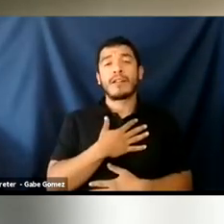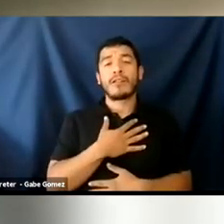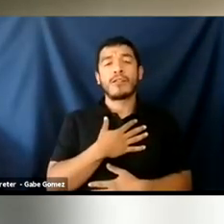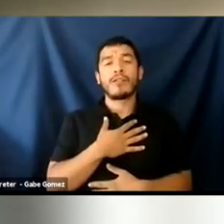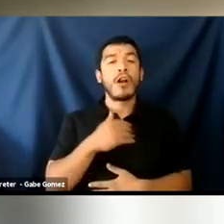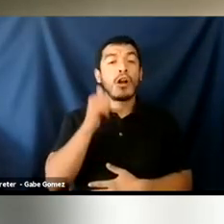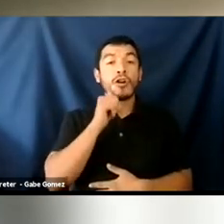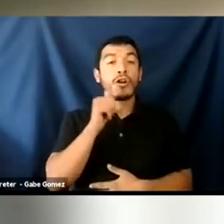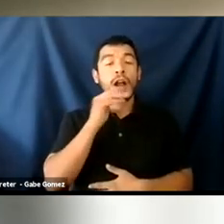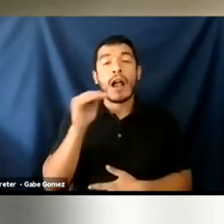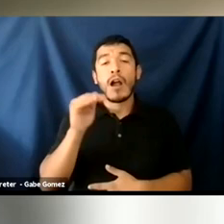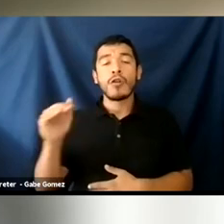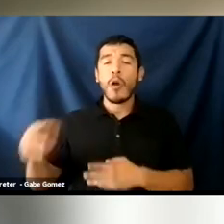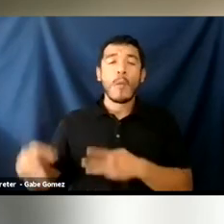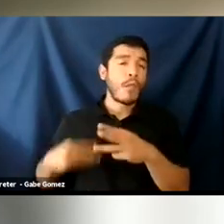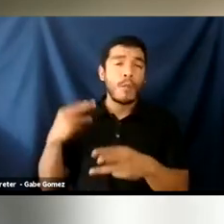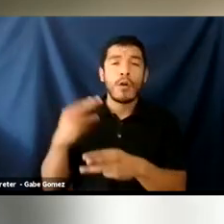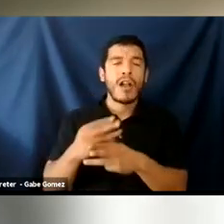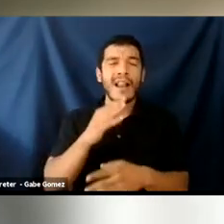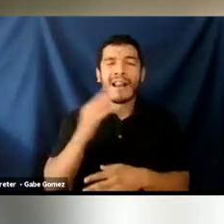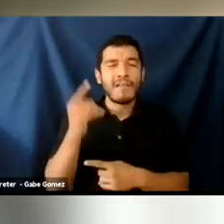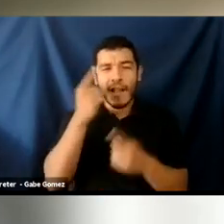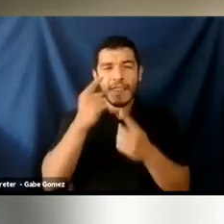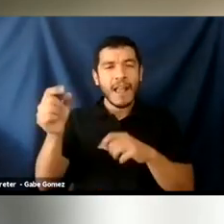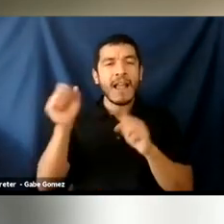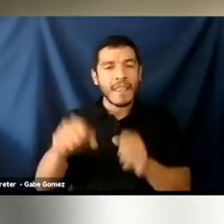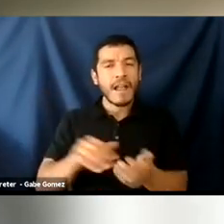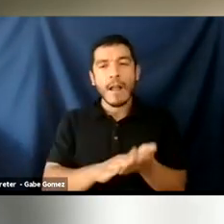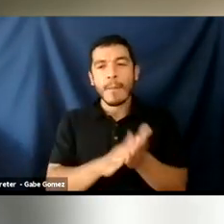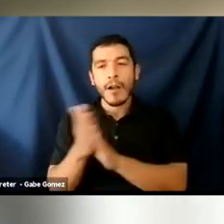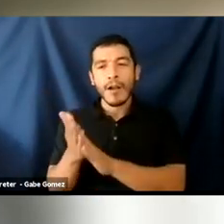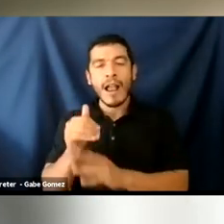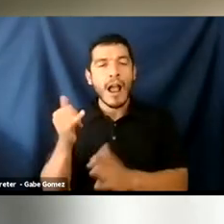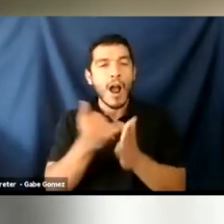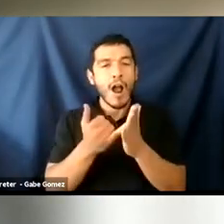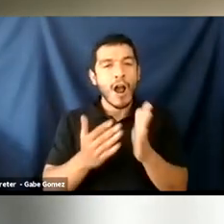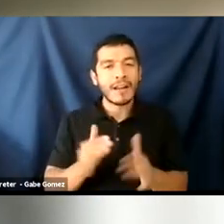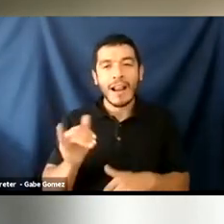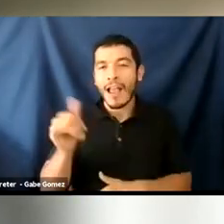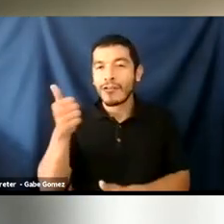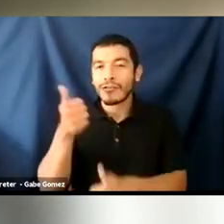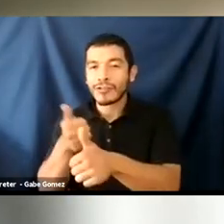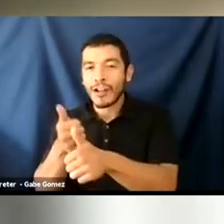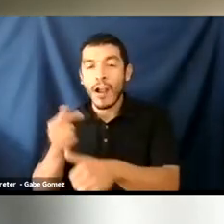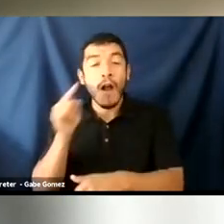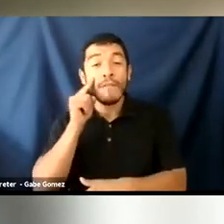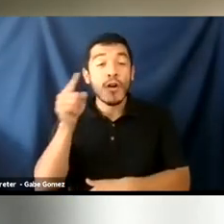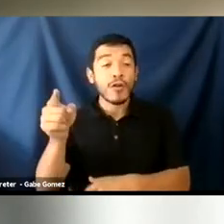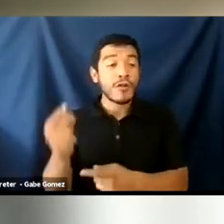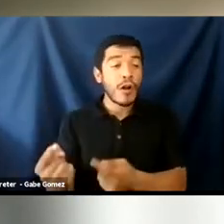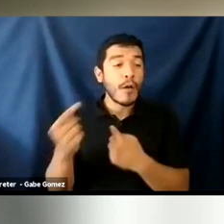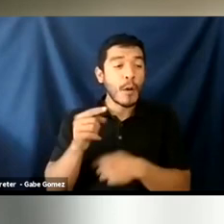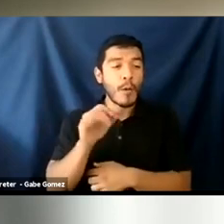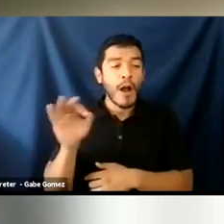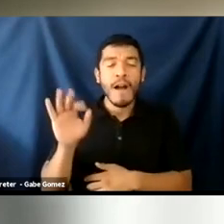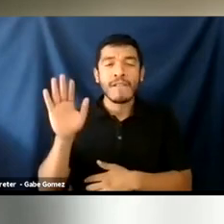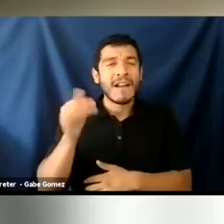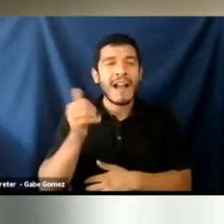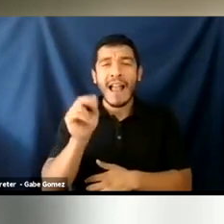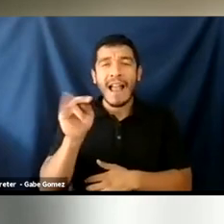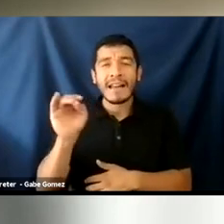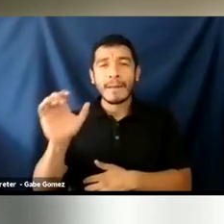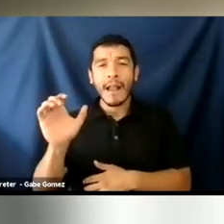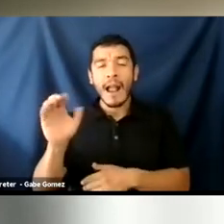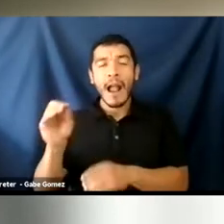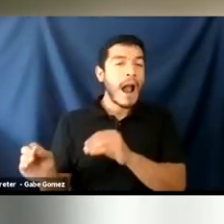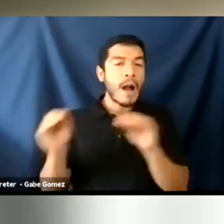know, girls and children around the world, never thinking they could be, you know, an artist like yourself, for you coming off of, you know, Andy Mack and